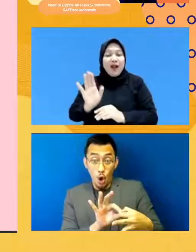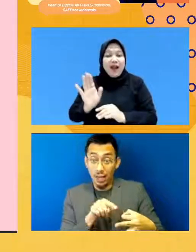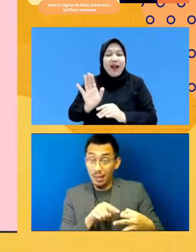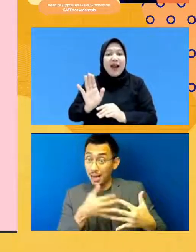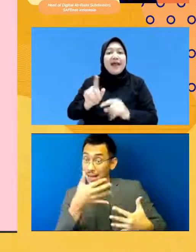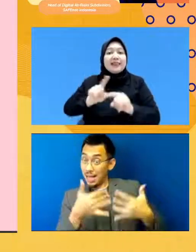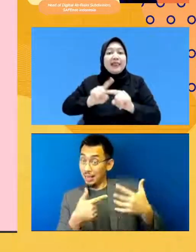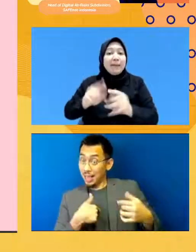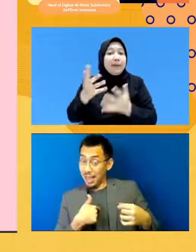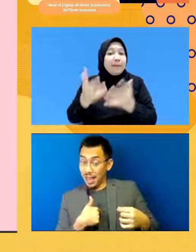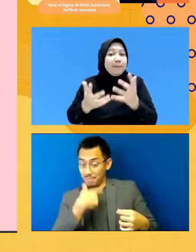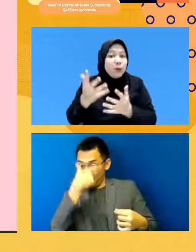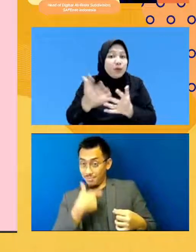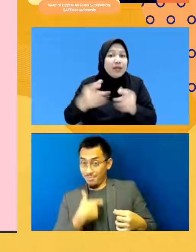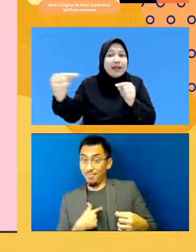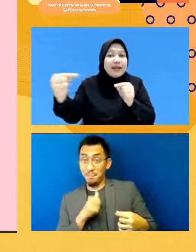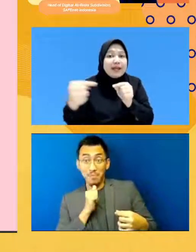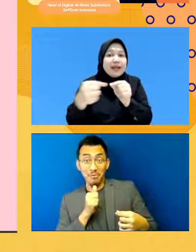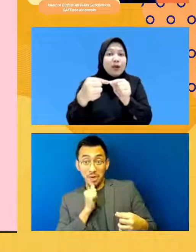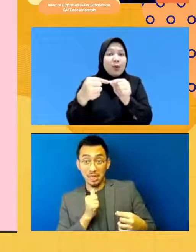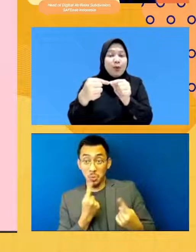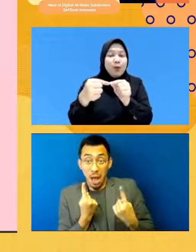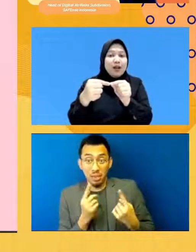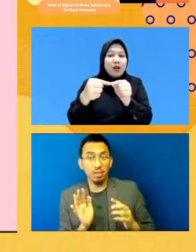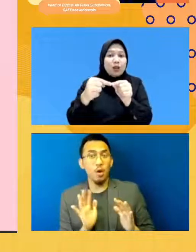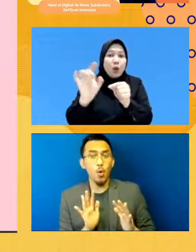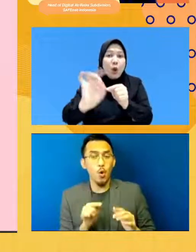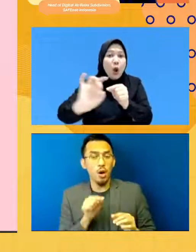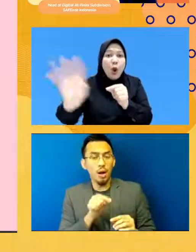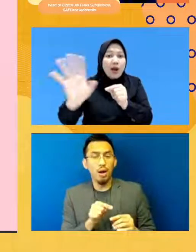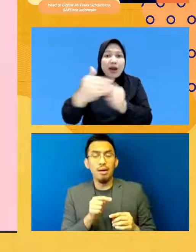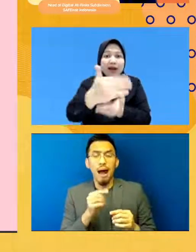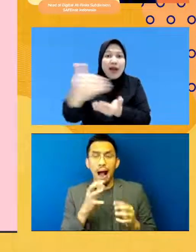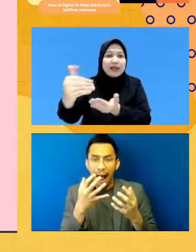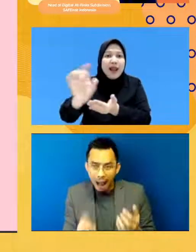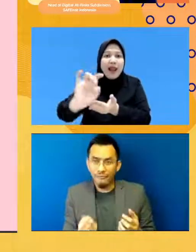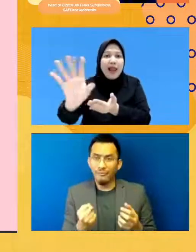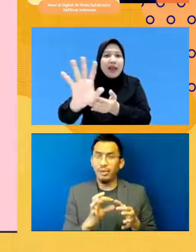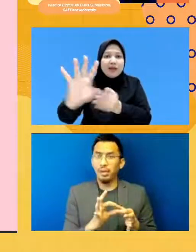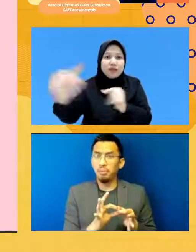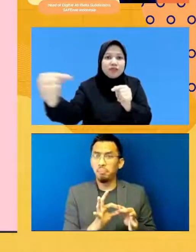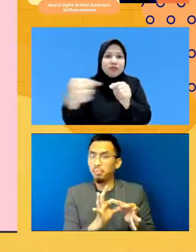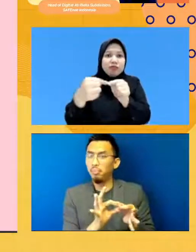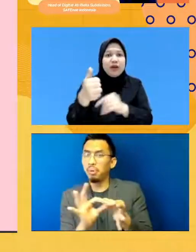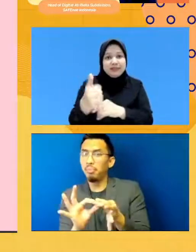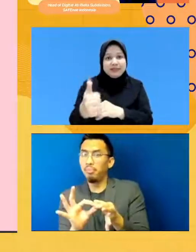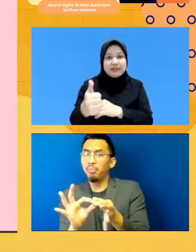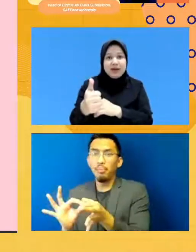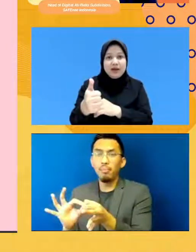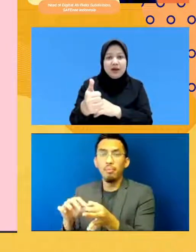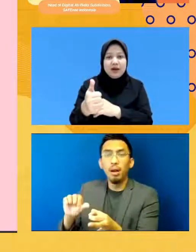or linked to other person's data. So